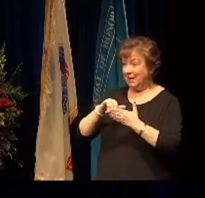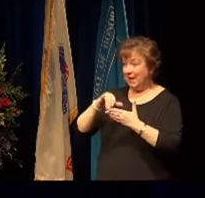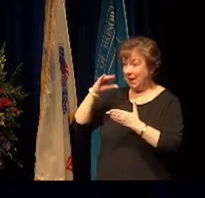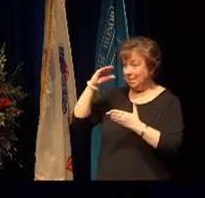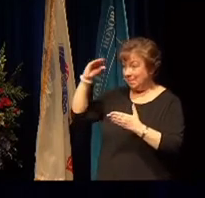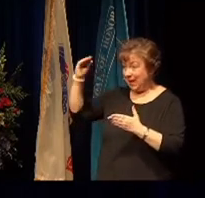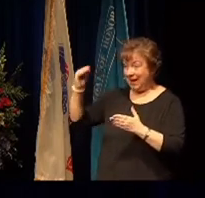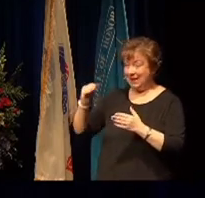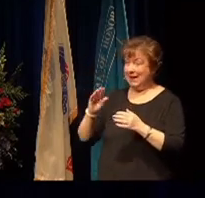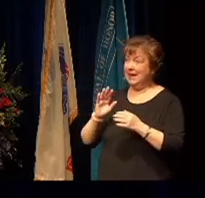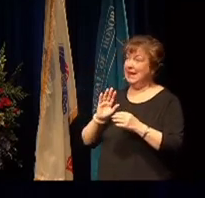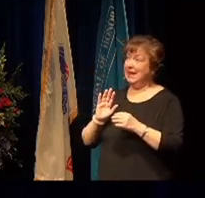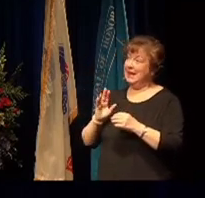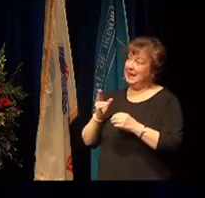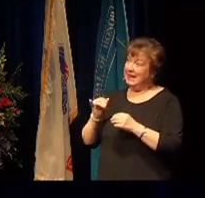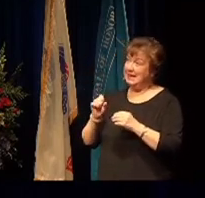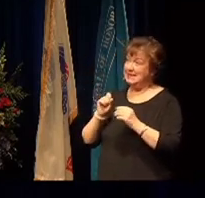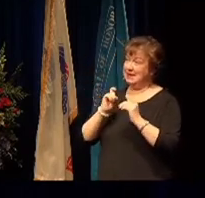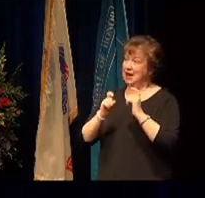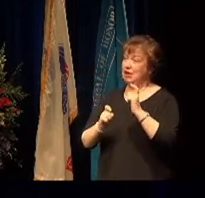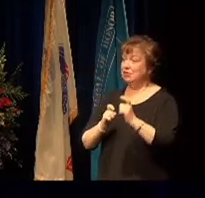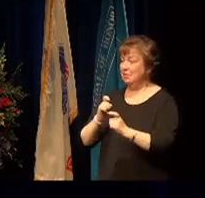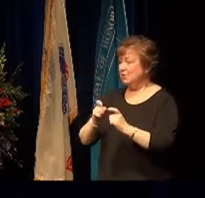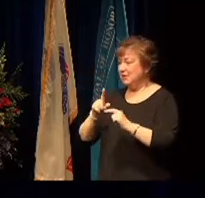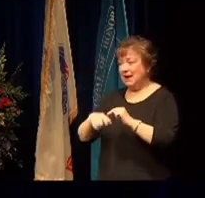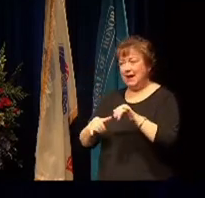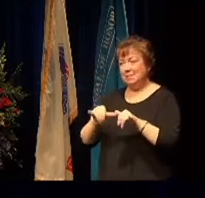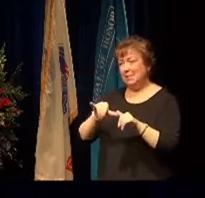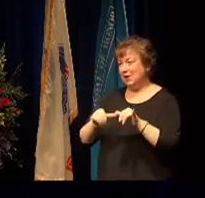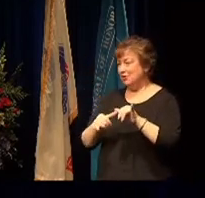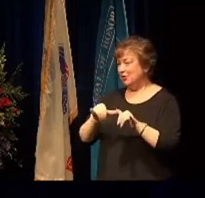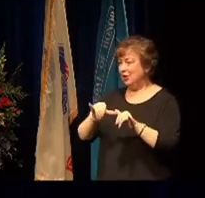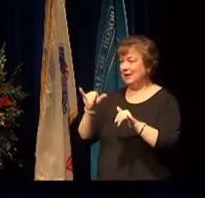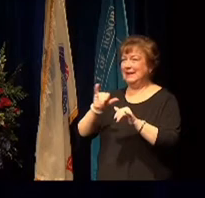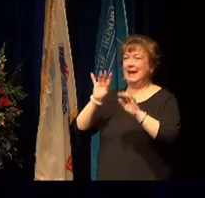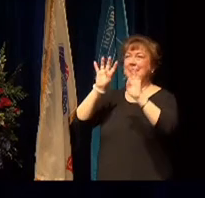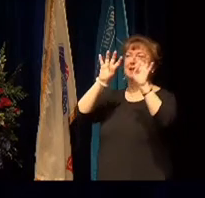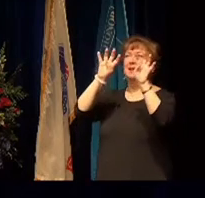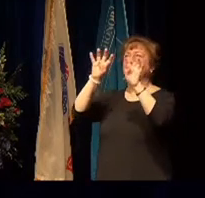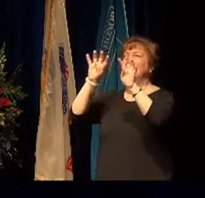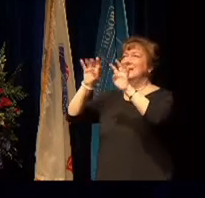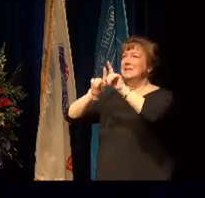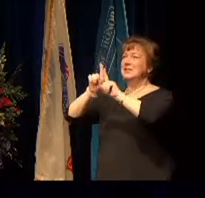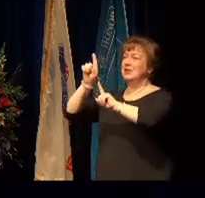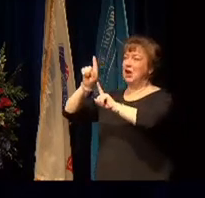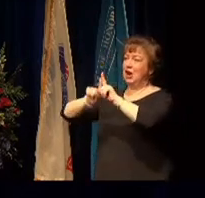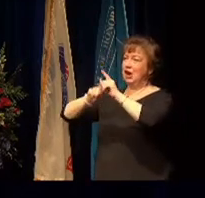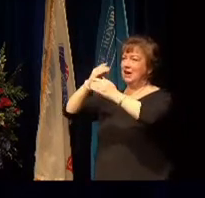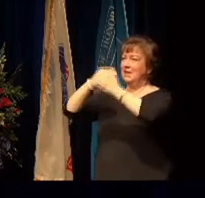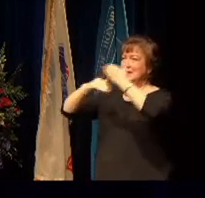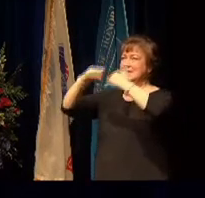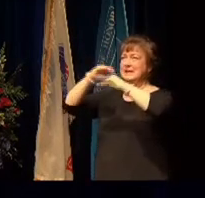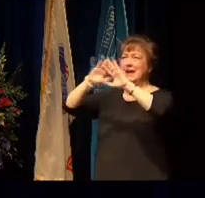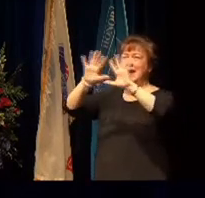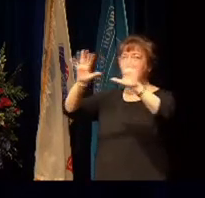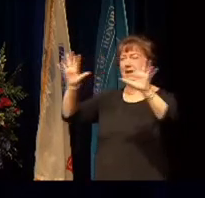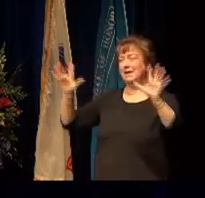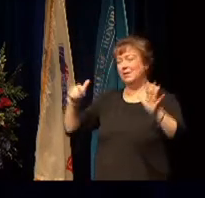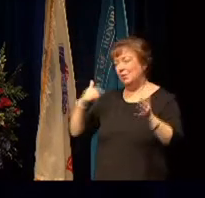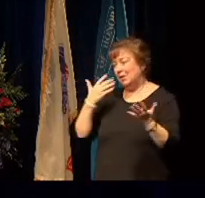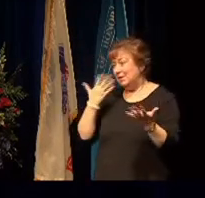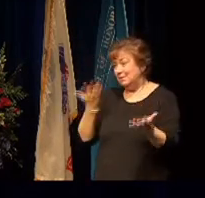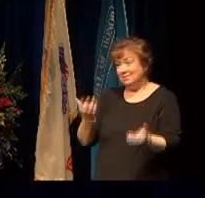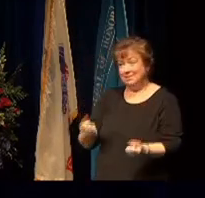unmeasurable? Like the number of stars in the sky, we don't know how many, but what we do know is